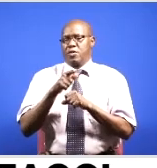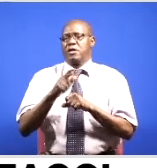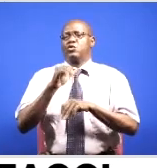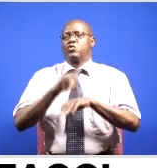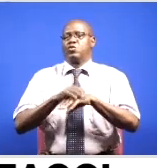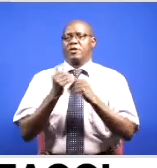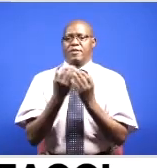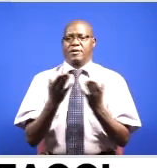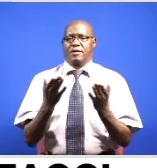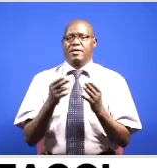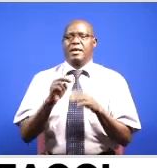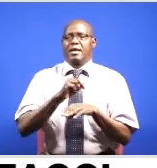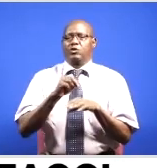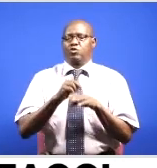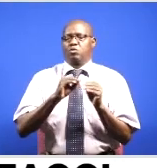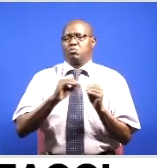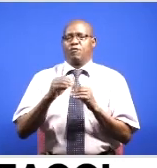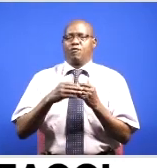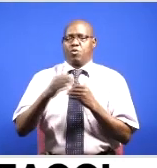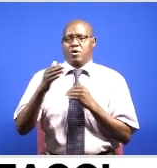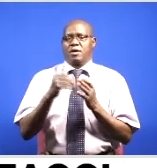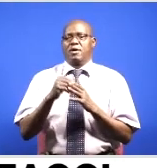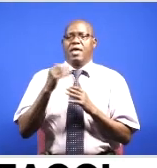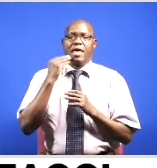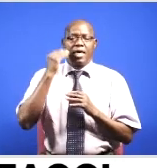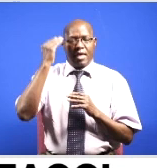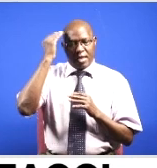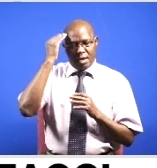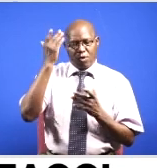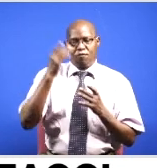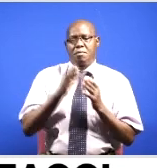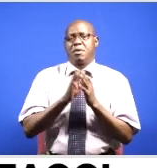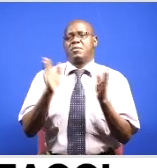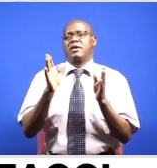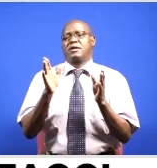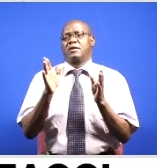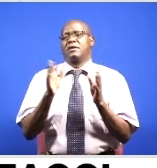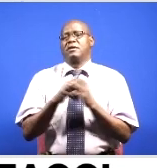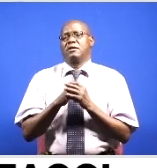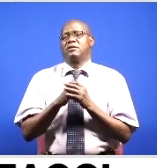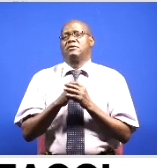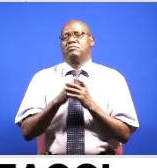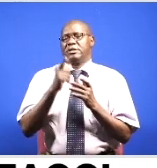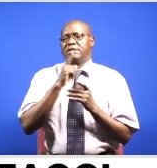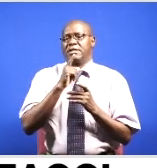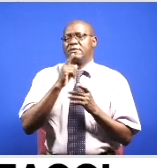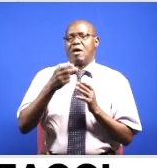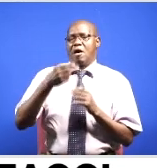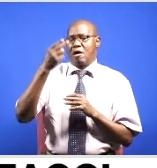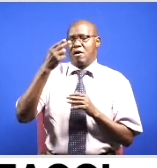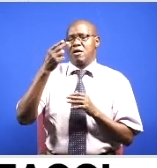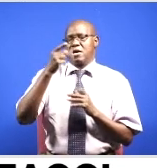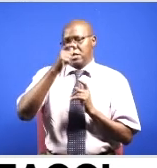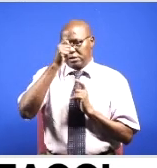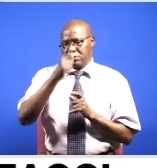forward. In the letter of appointment, the head of public service, Felix Koskei, said Bishop Oginde is highly respected at home and abroad